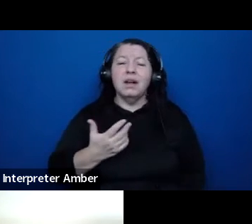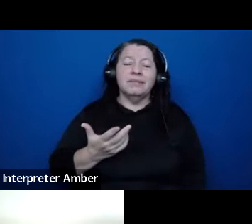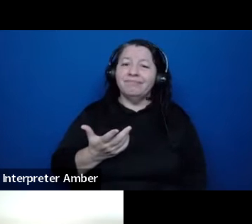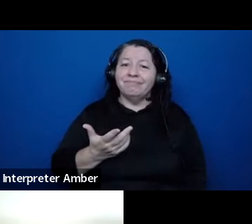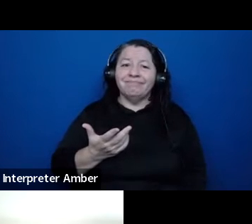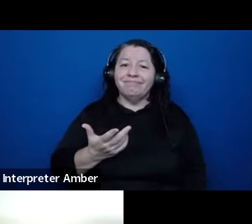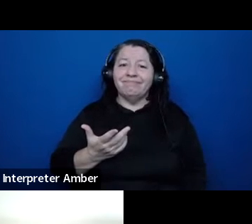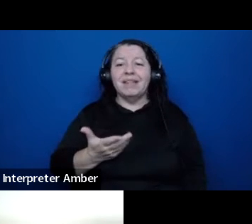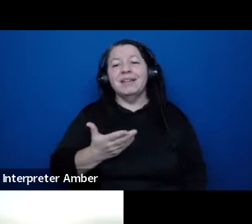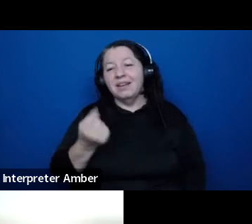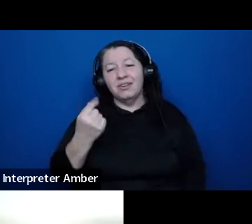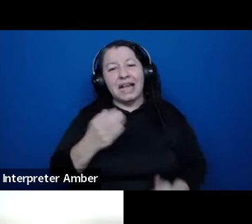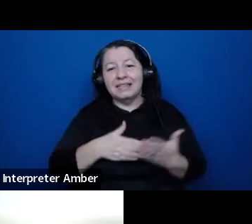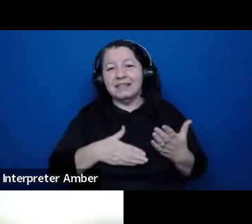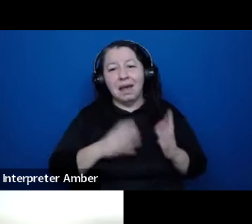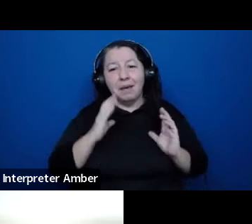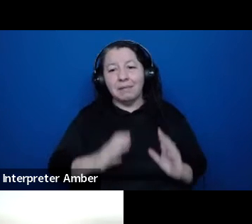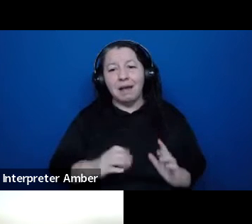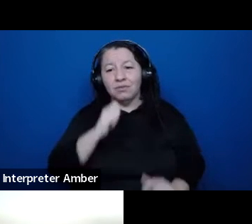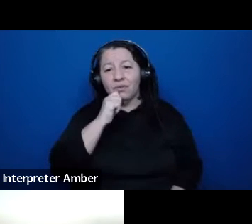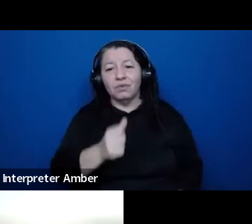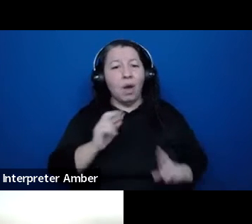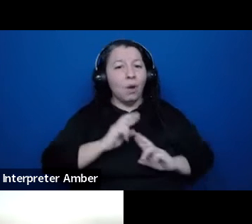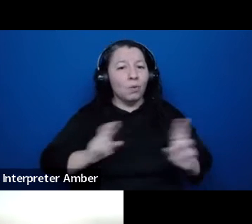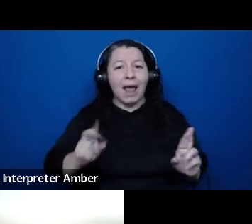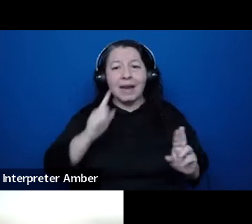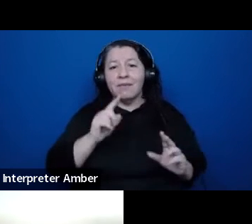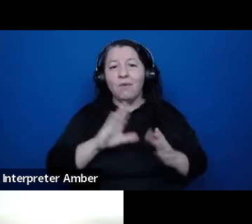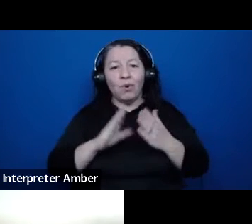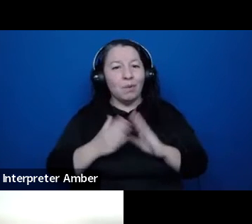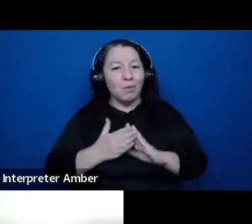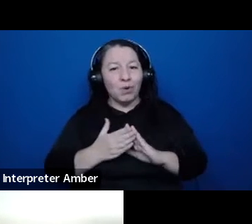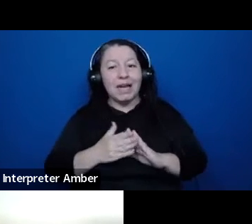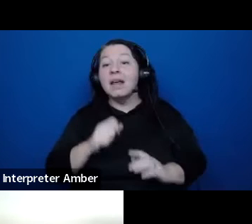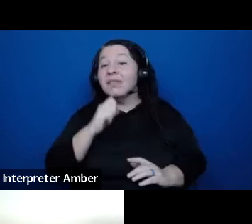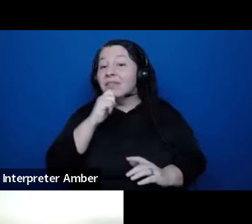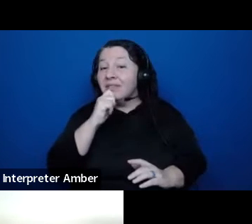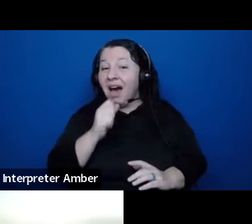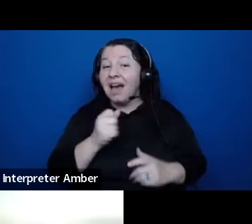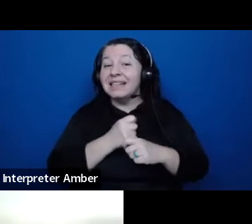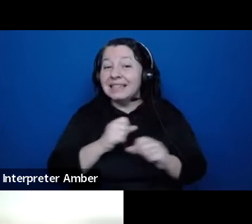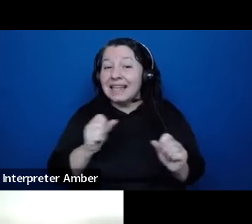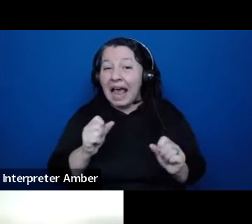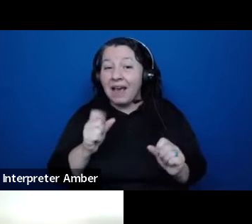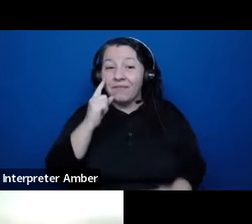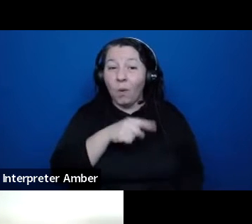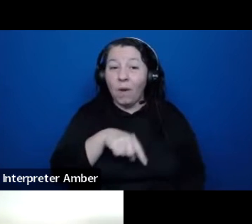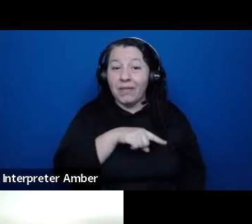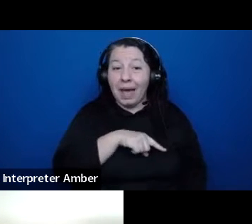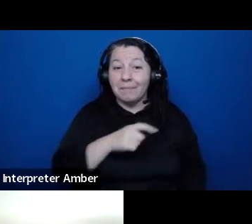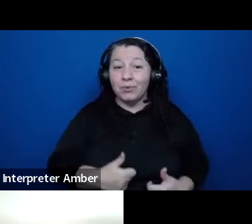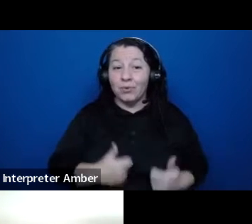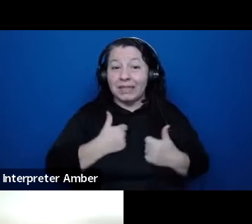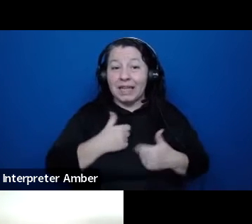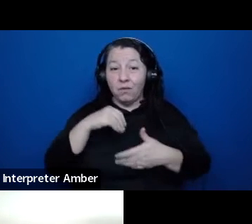just some clients that just aren't ready for the community. They're not safe to live in the community. They might be having some